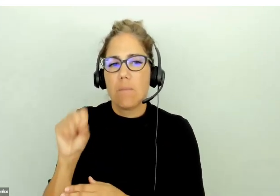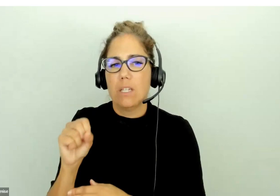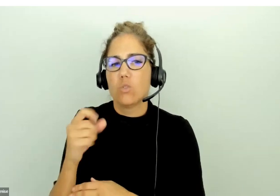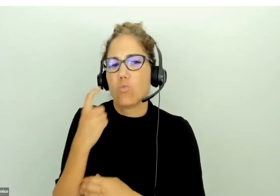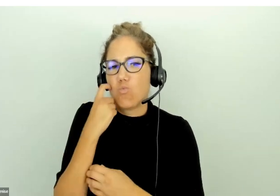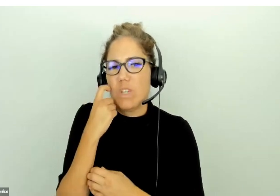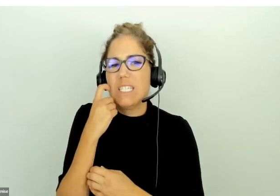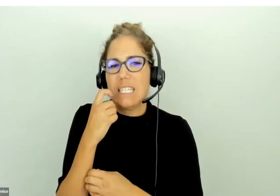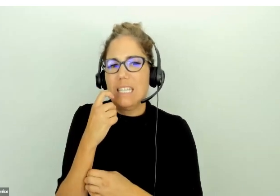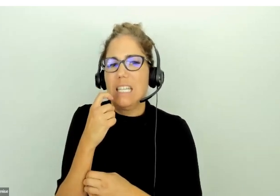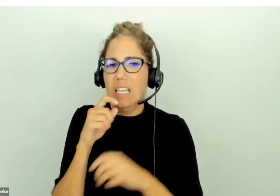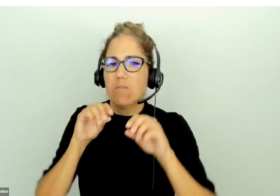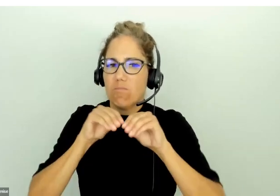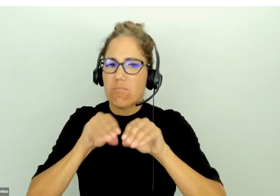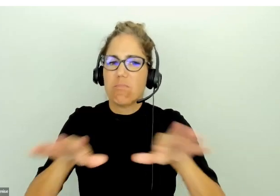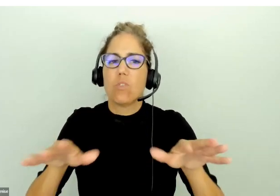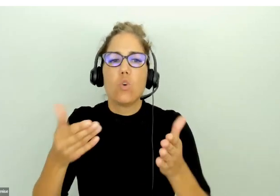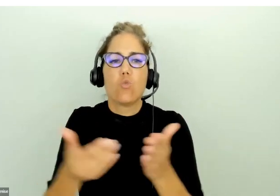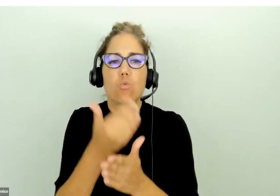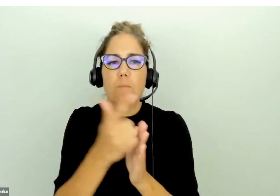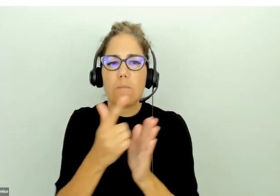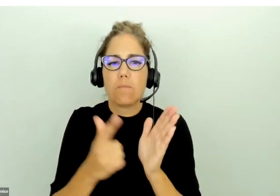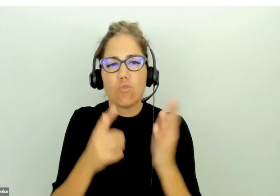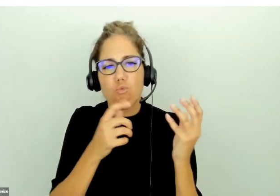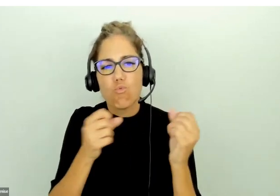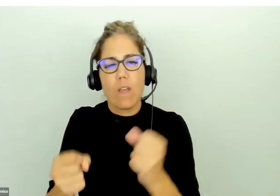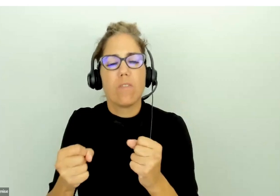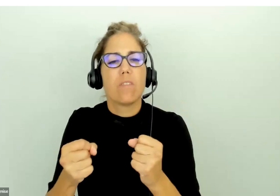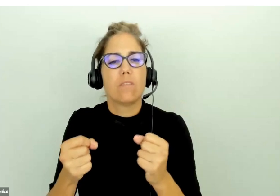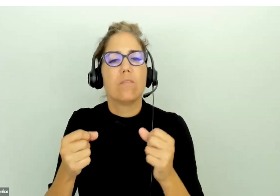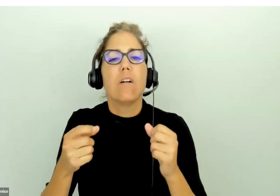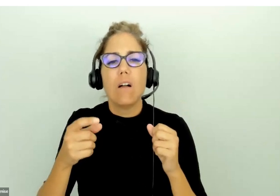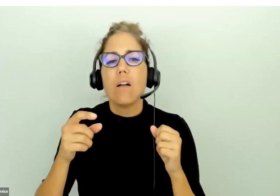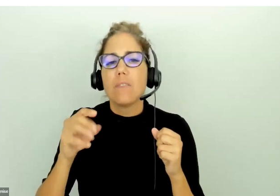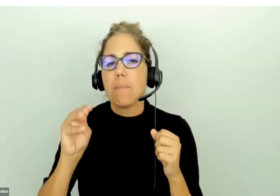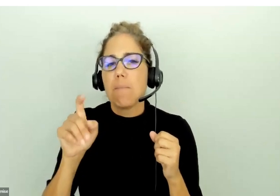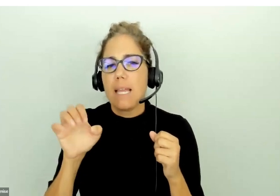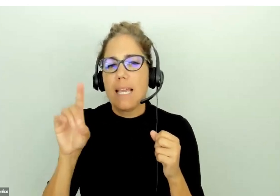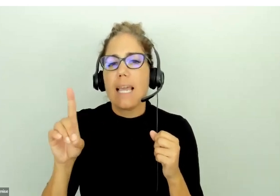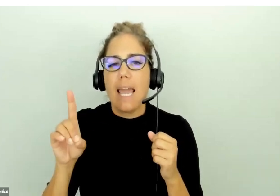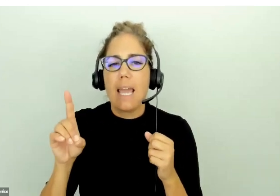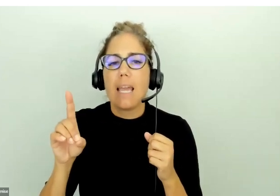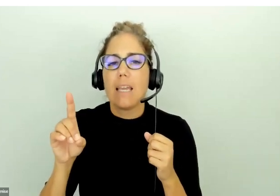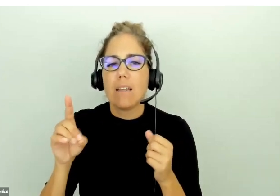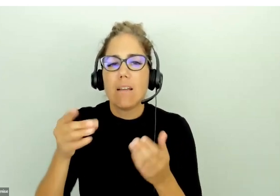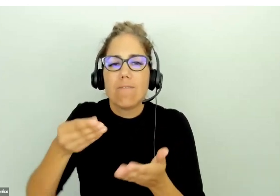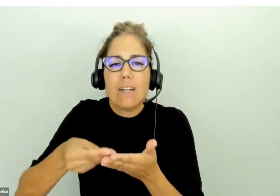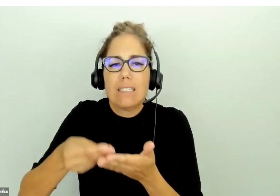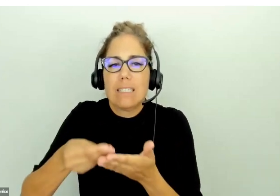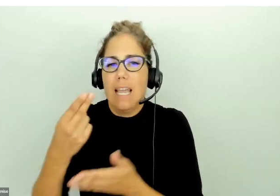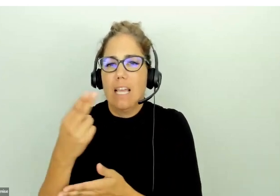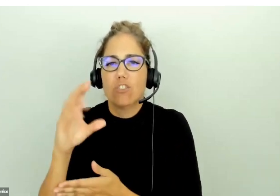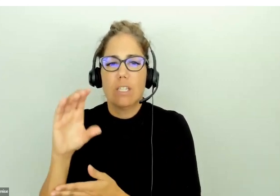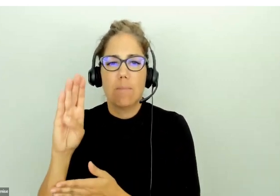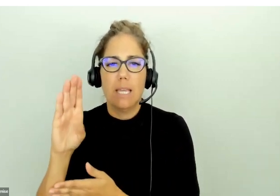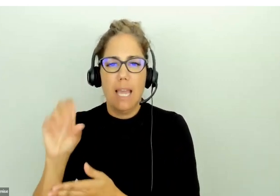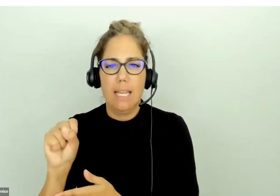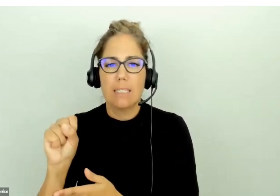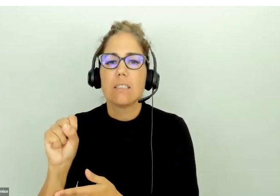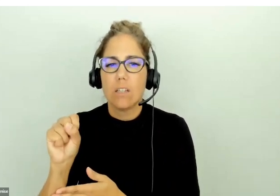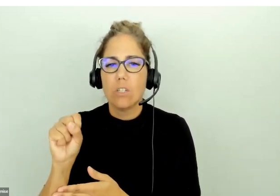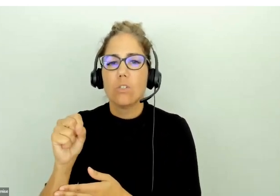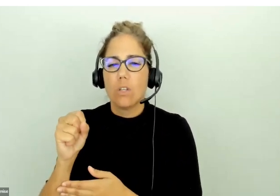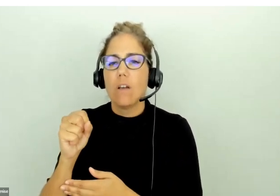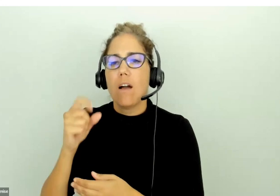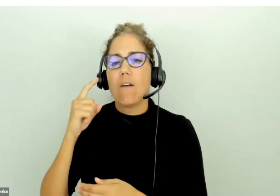to strengthen Medicaid-funded HCBS. The ensuring access to Medicaid